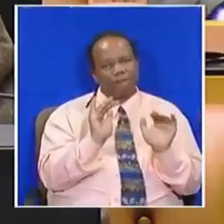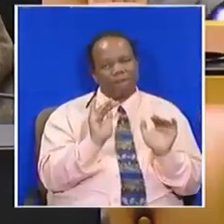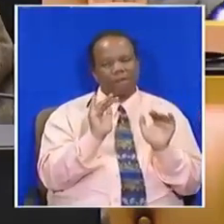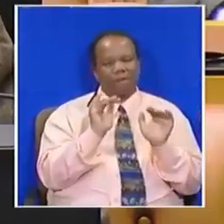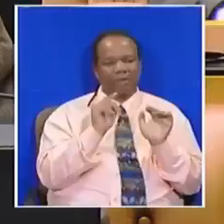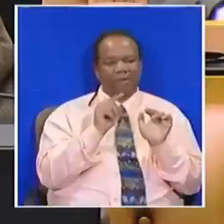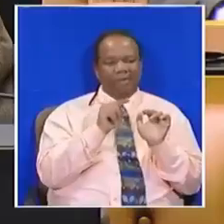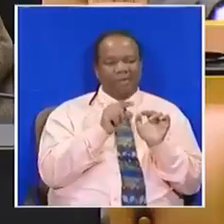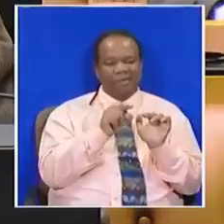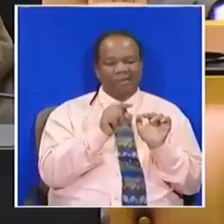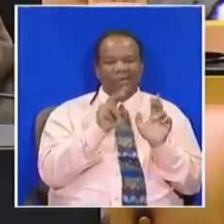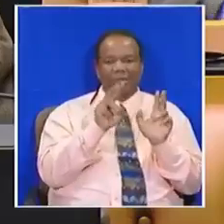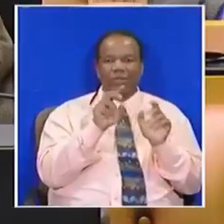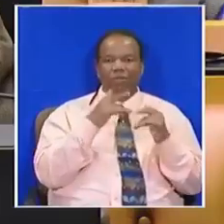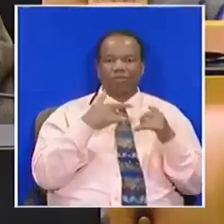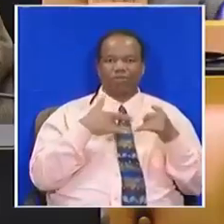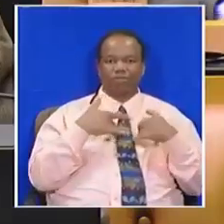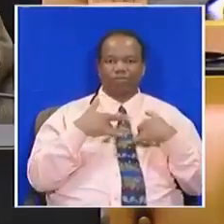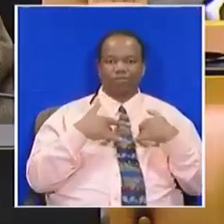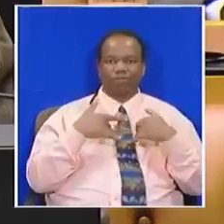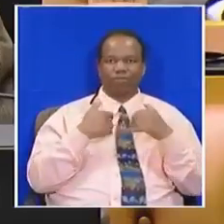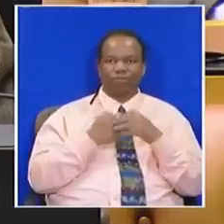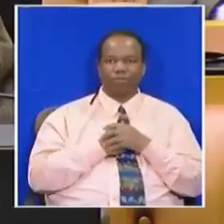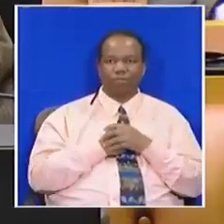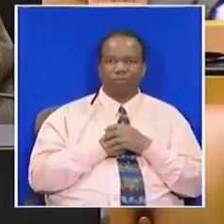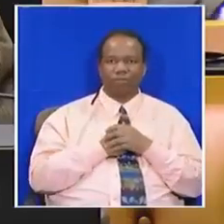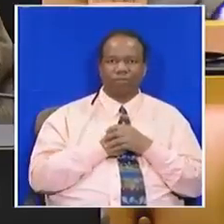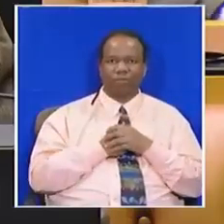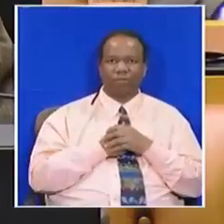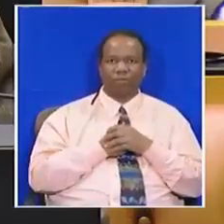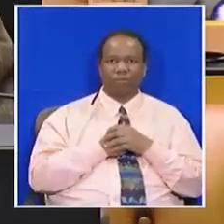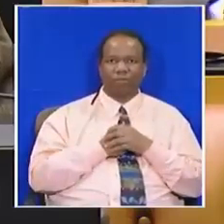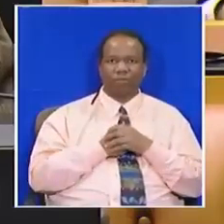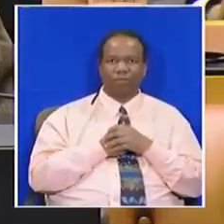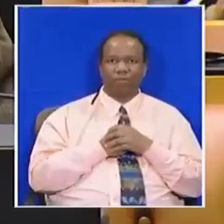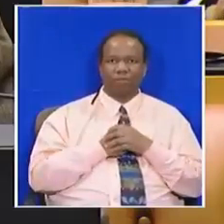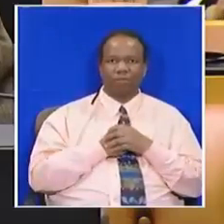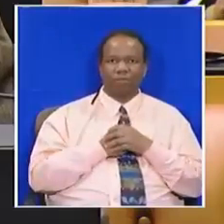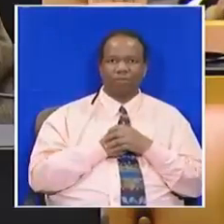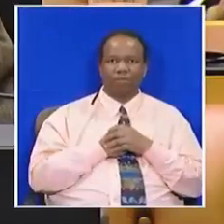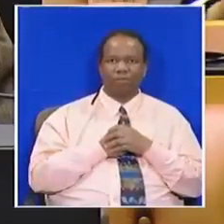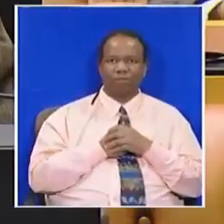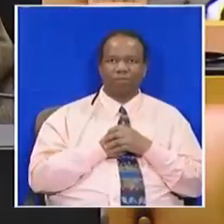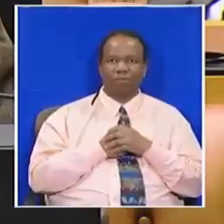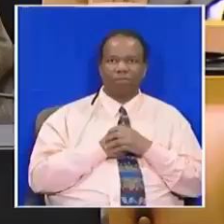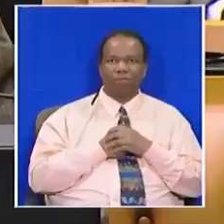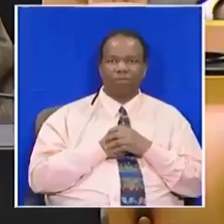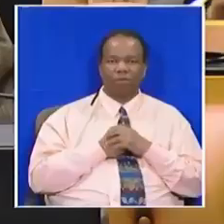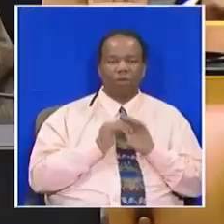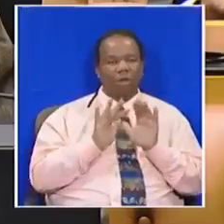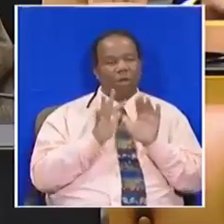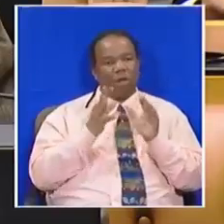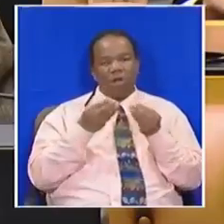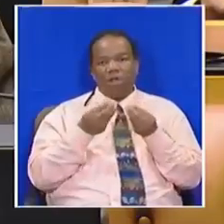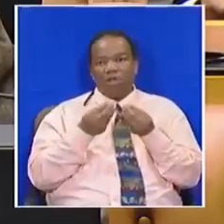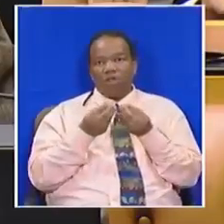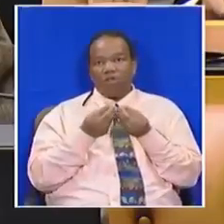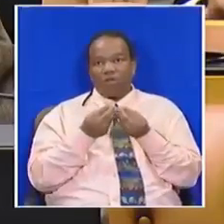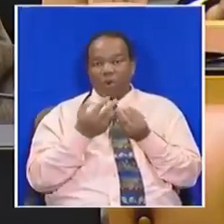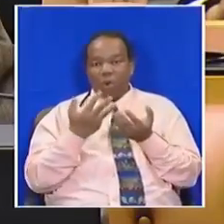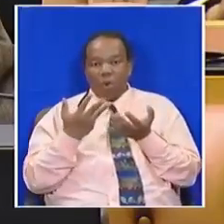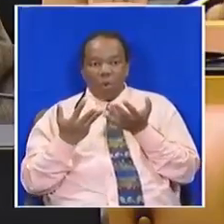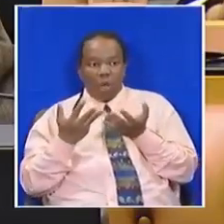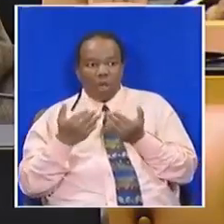about, and we should not even adopt a posture where we pontificate, where we